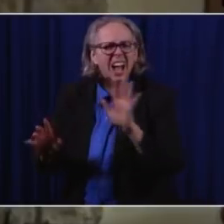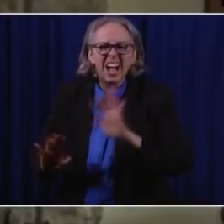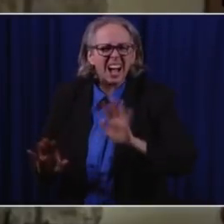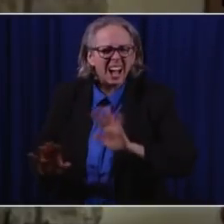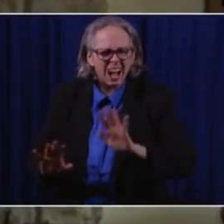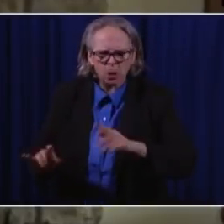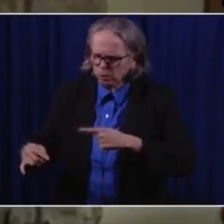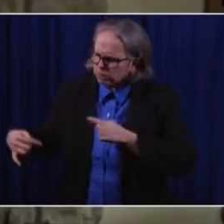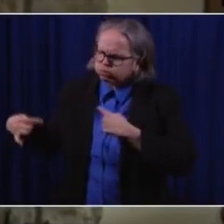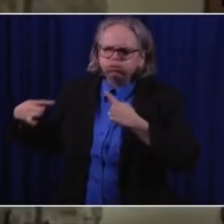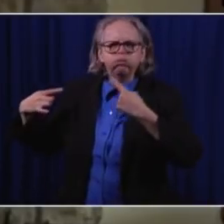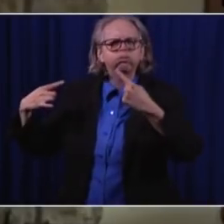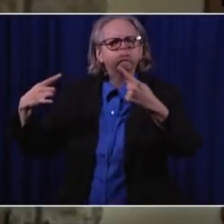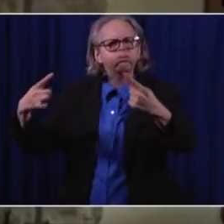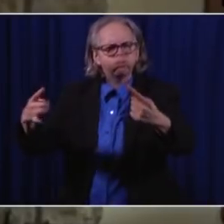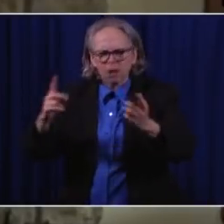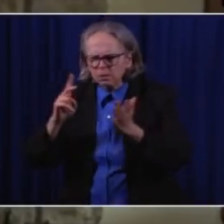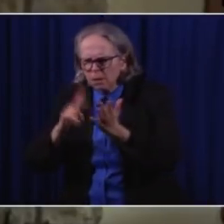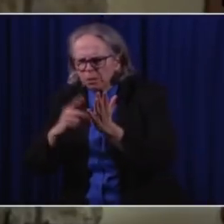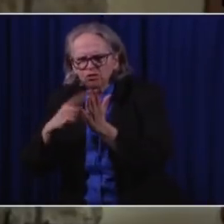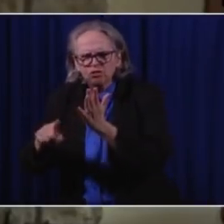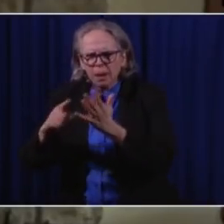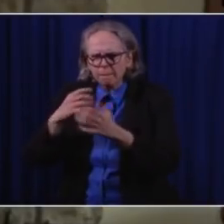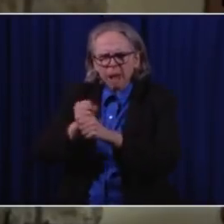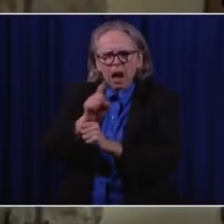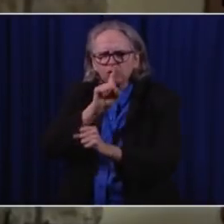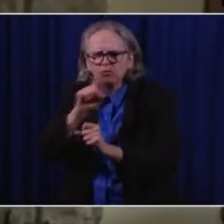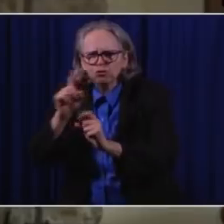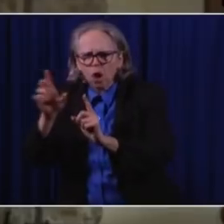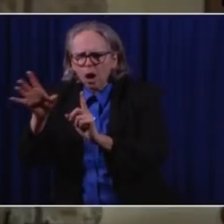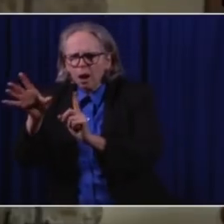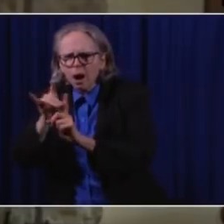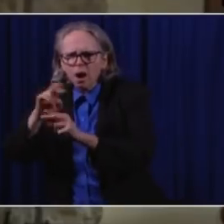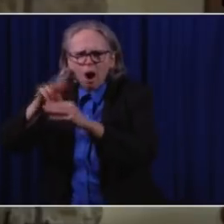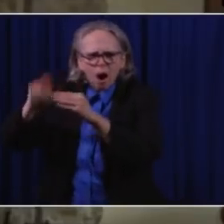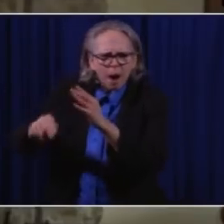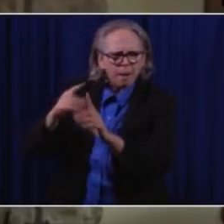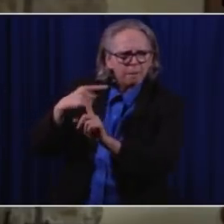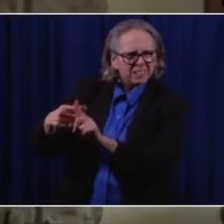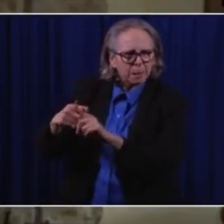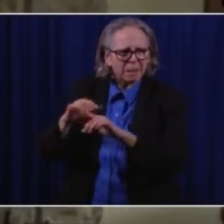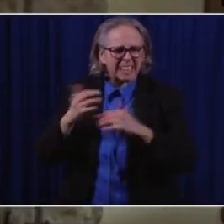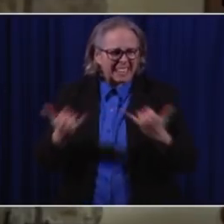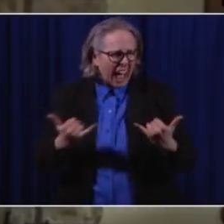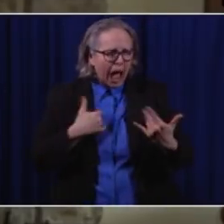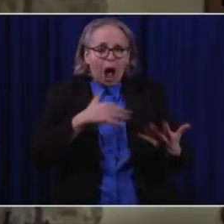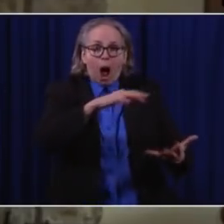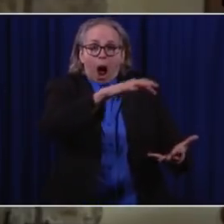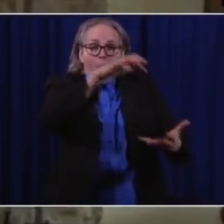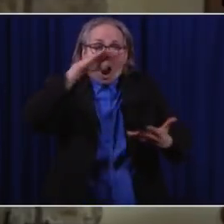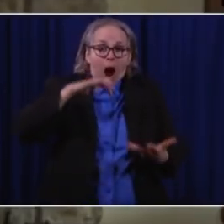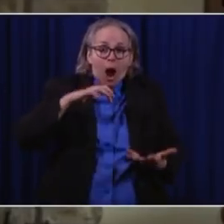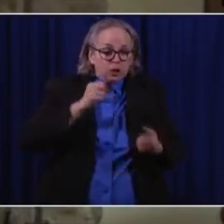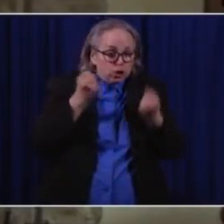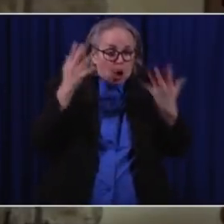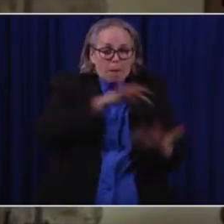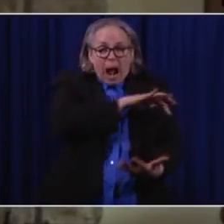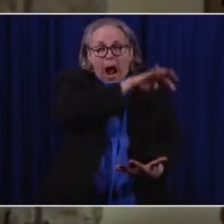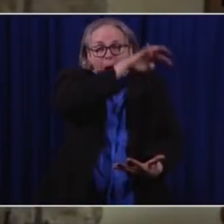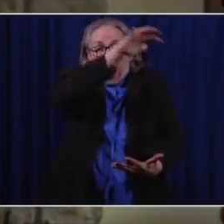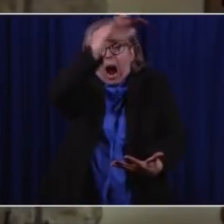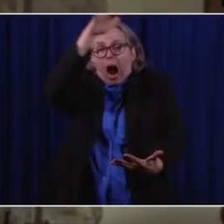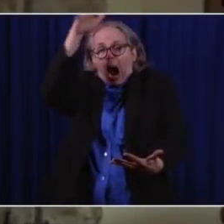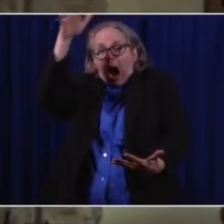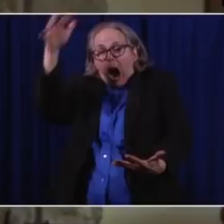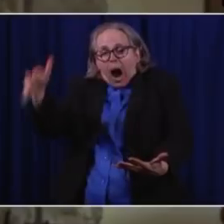they couldn't clear those cases fast enough in that 24-hour cycle. So they were doing it all around, and they were only